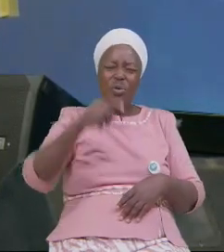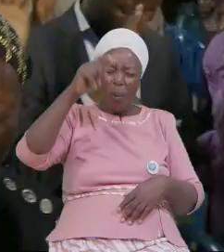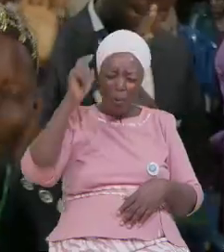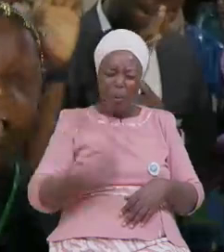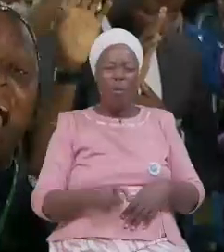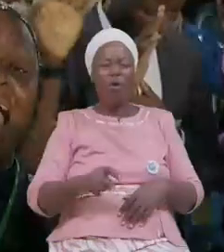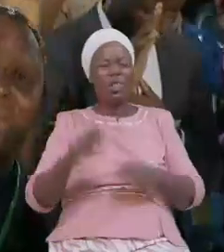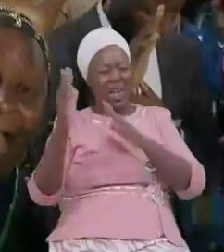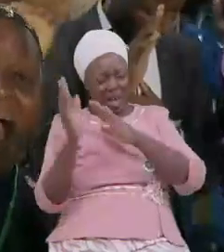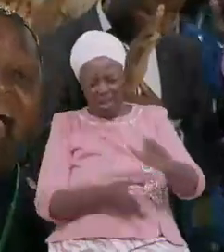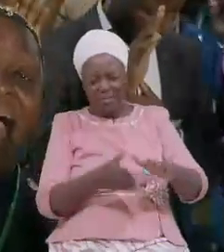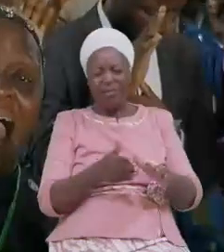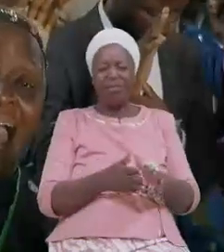bow.